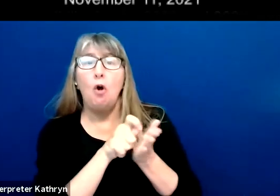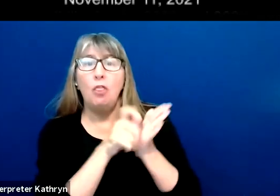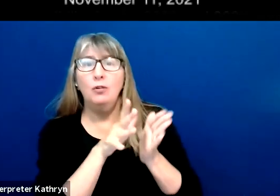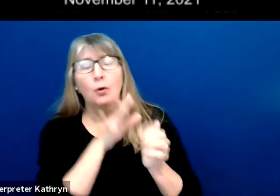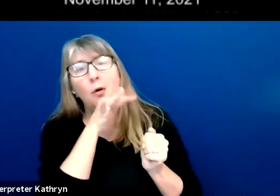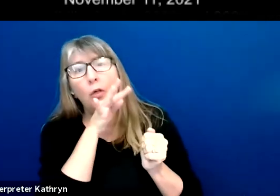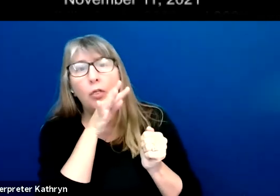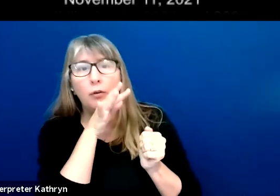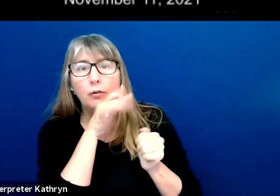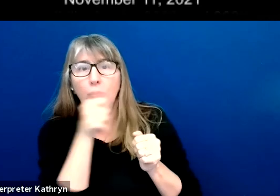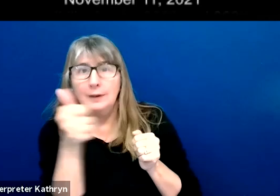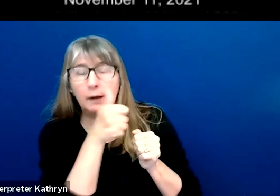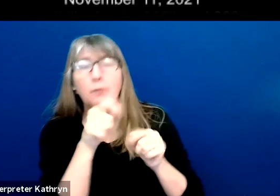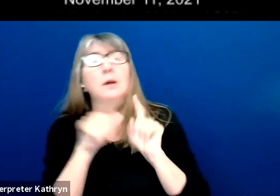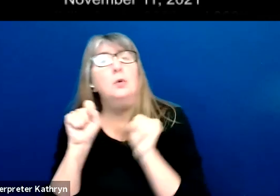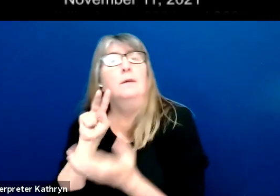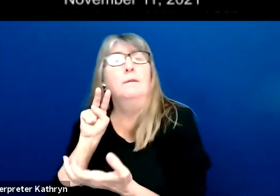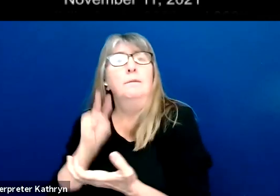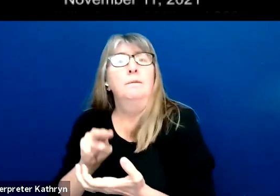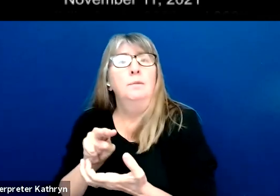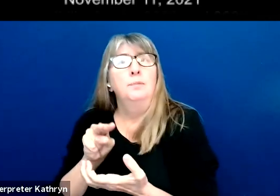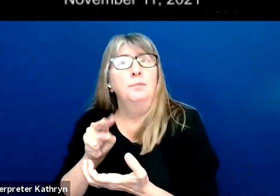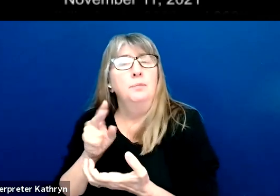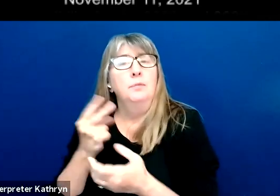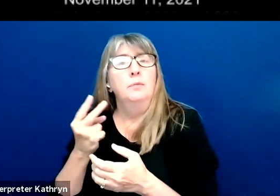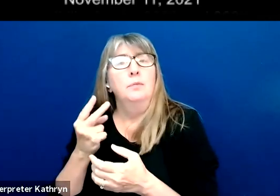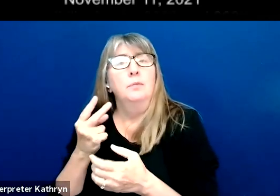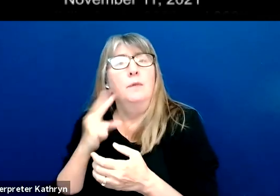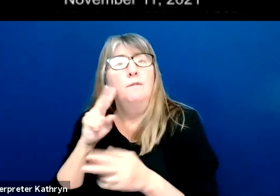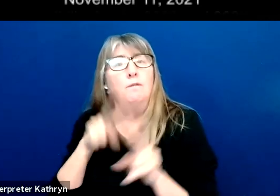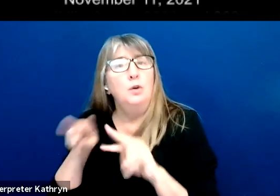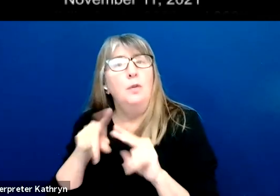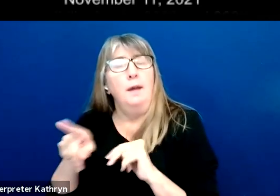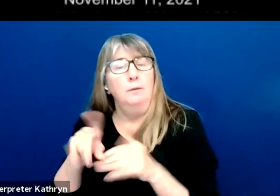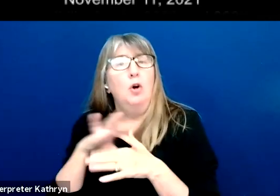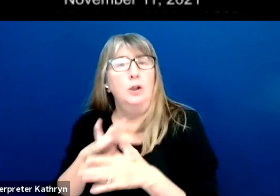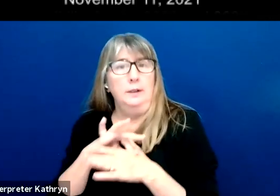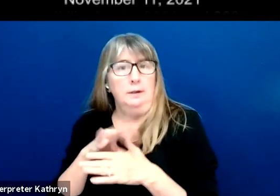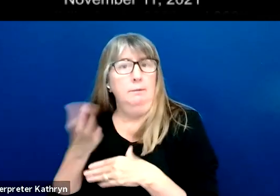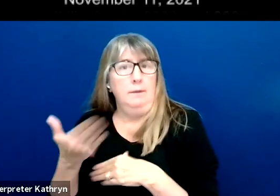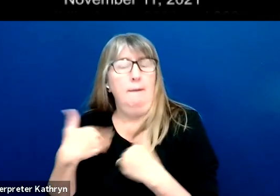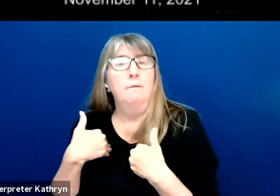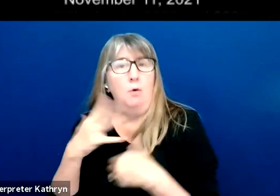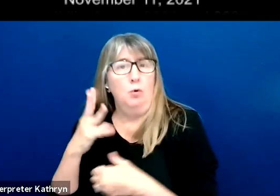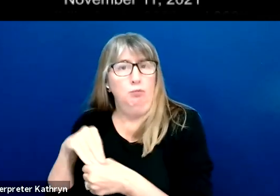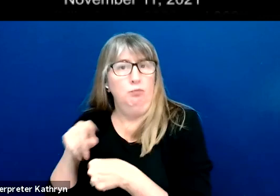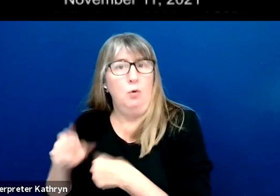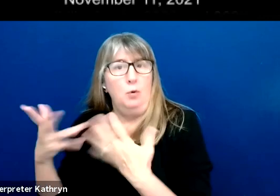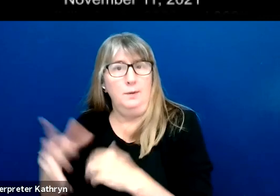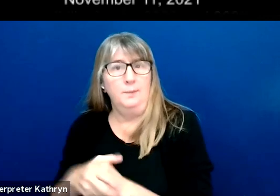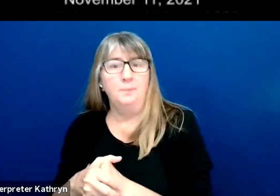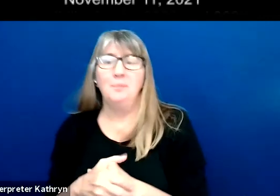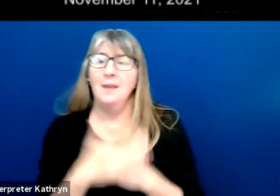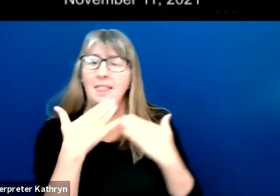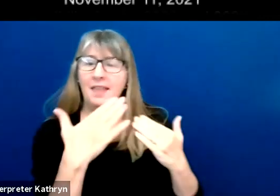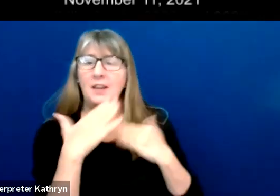you to view YouDescribe content. Fantastic, thank you. And our tech team just shared that